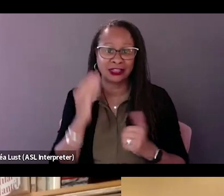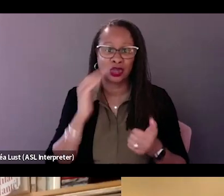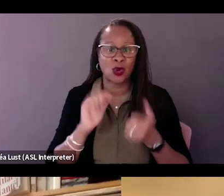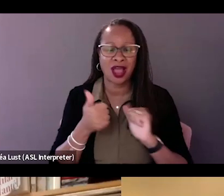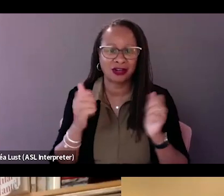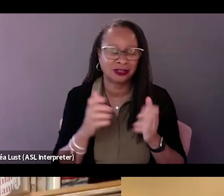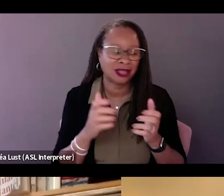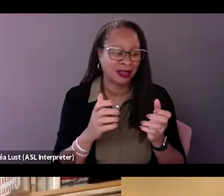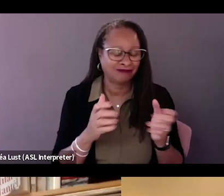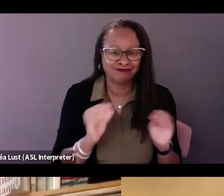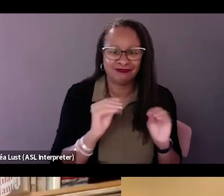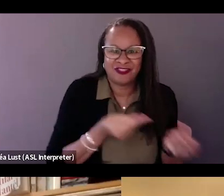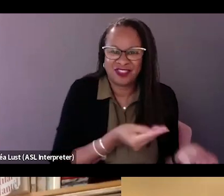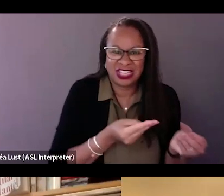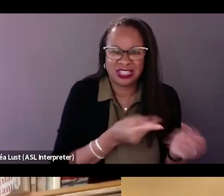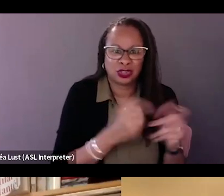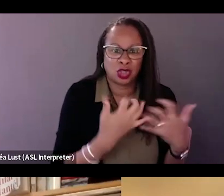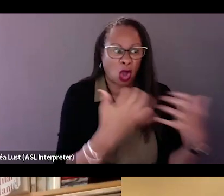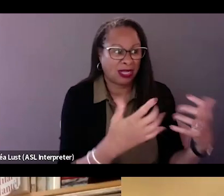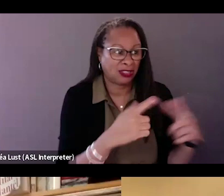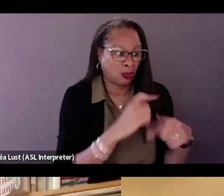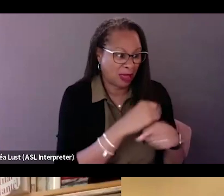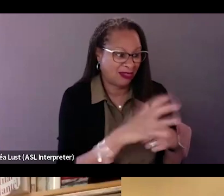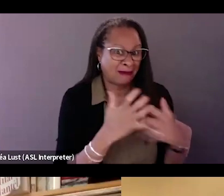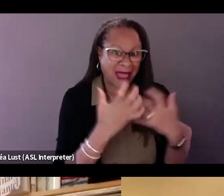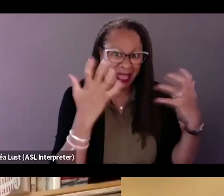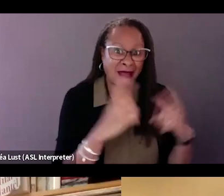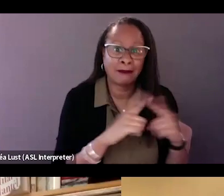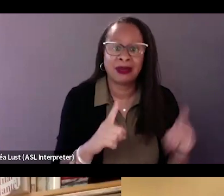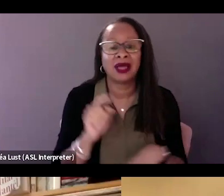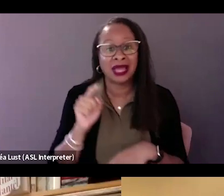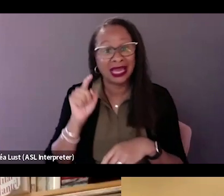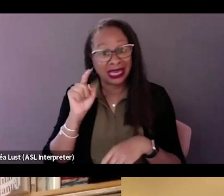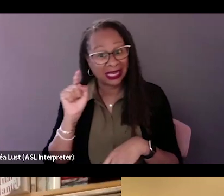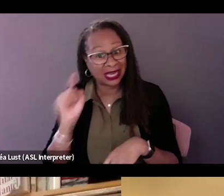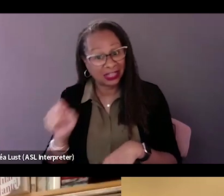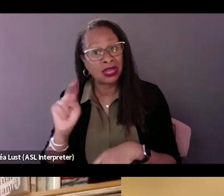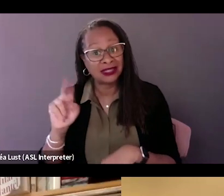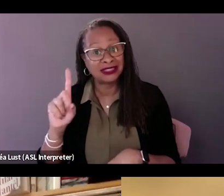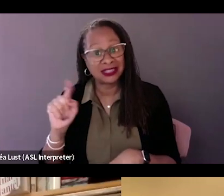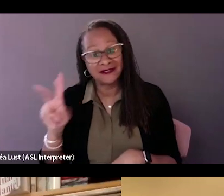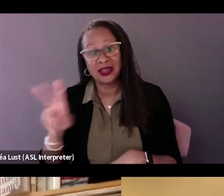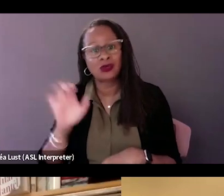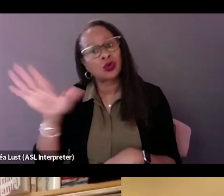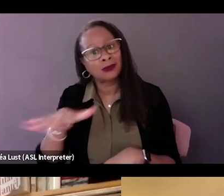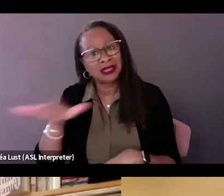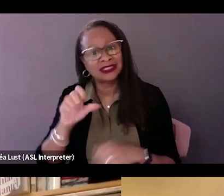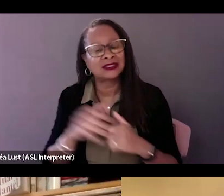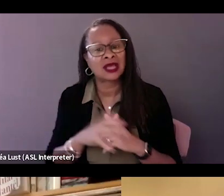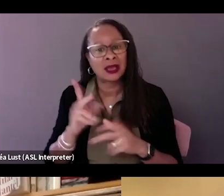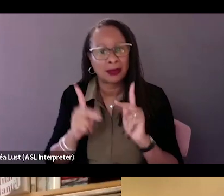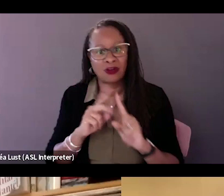the audience, but they don't do it themselves. But those guys are just screaming. And from your understanding, how did it get that way?